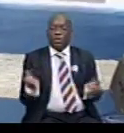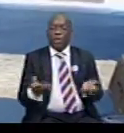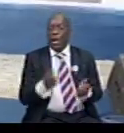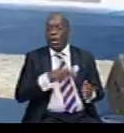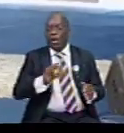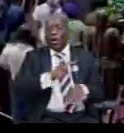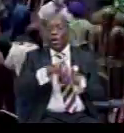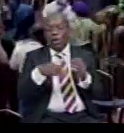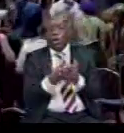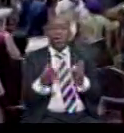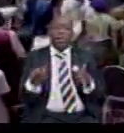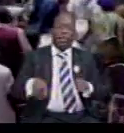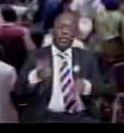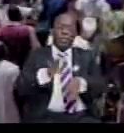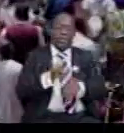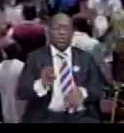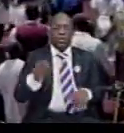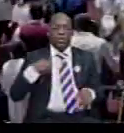Jesus' name.